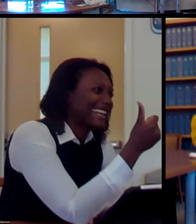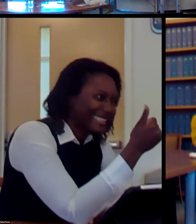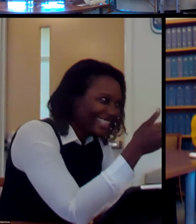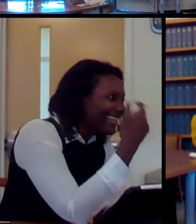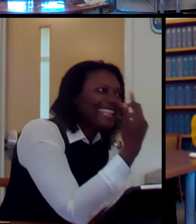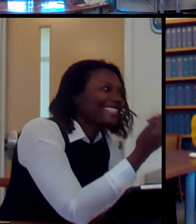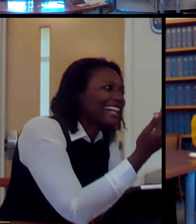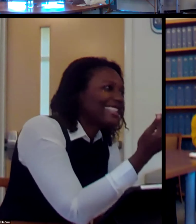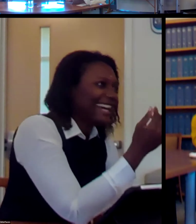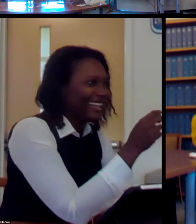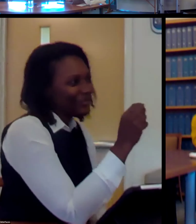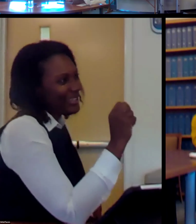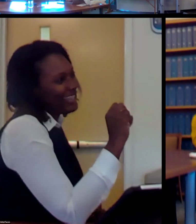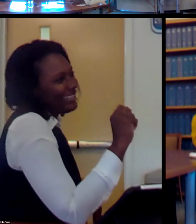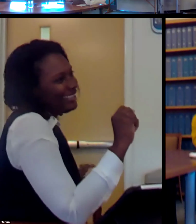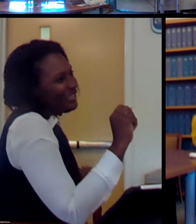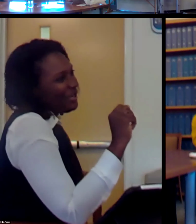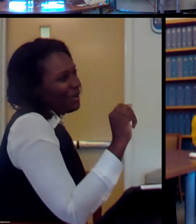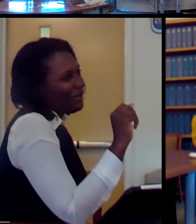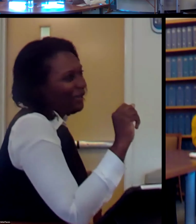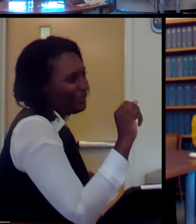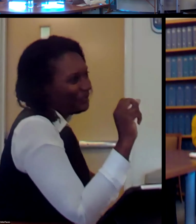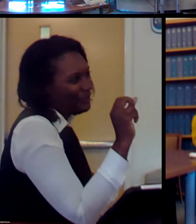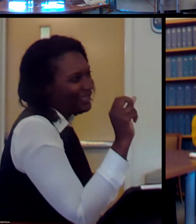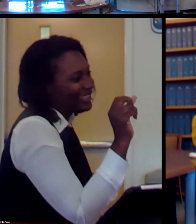Not science, it's not self.